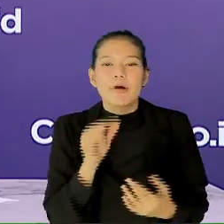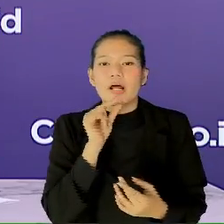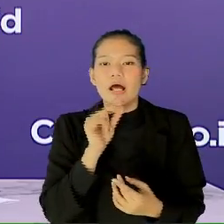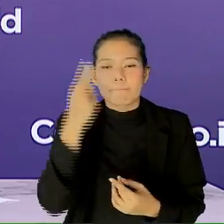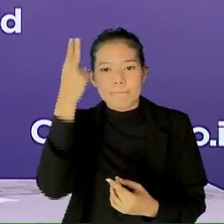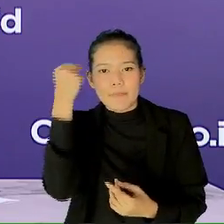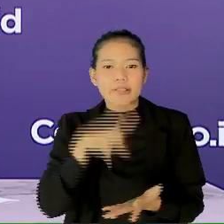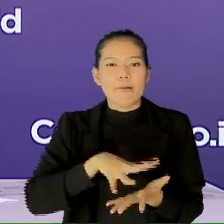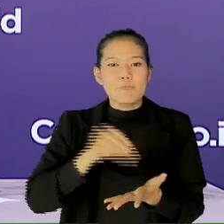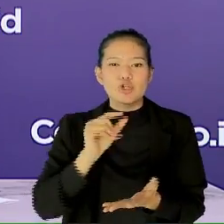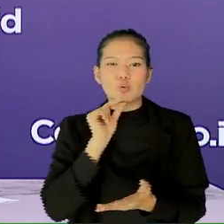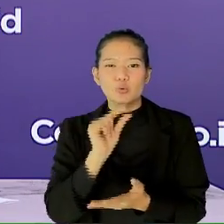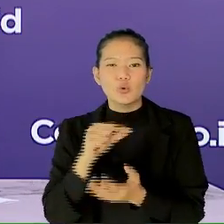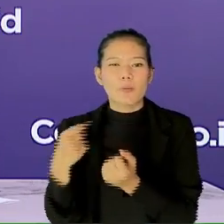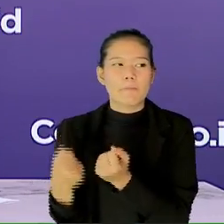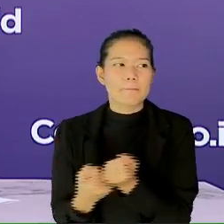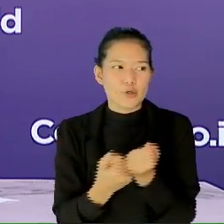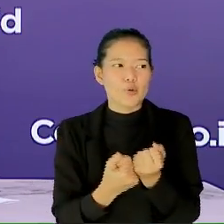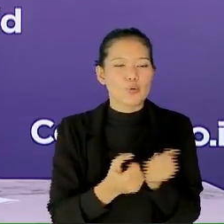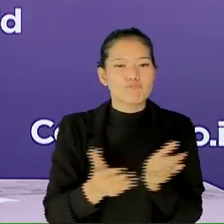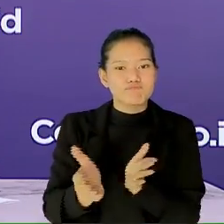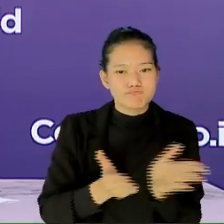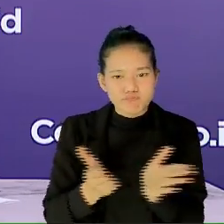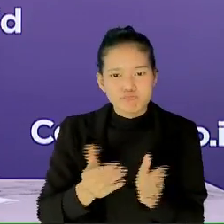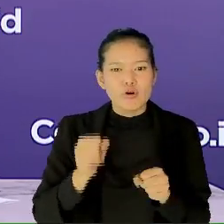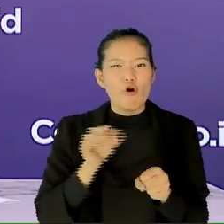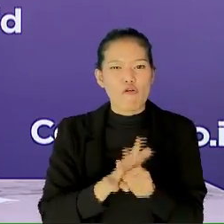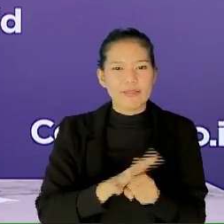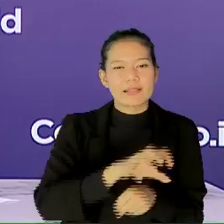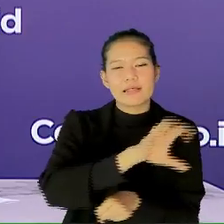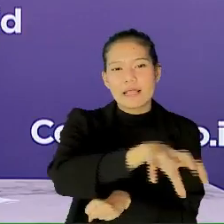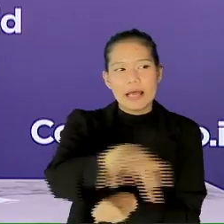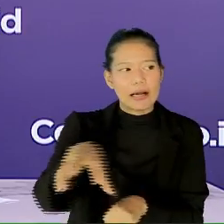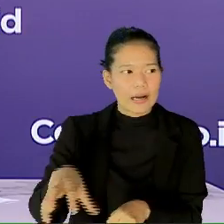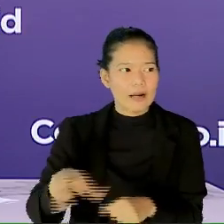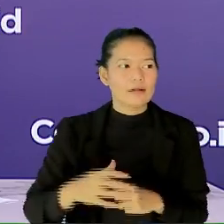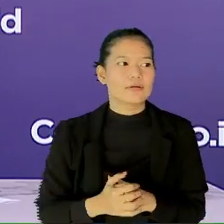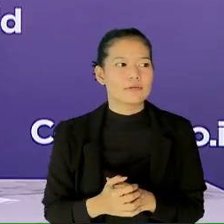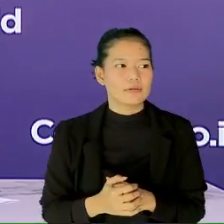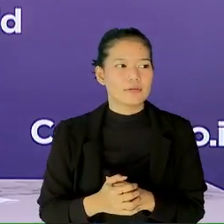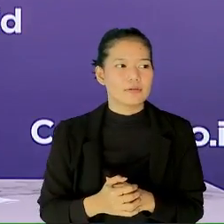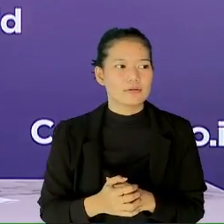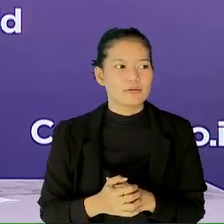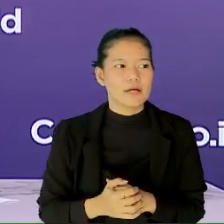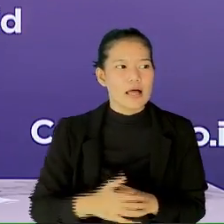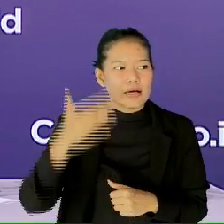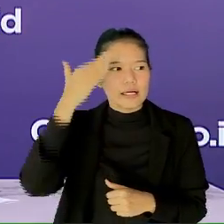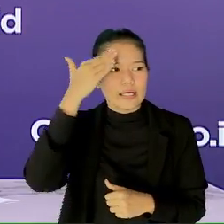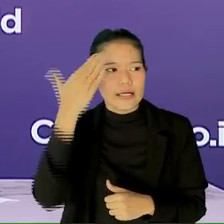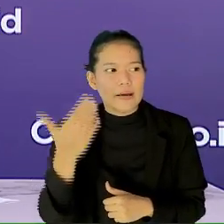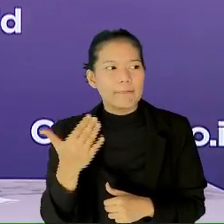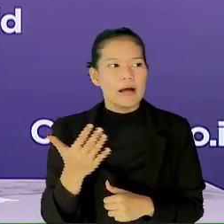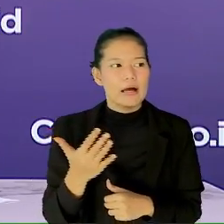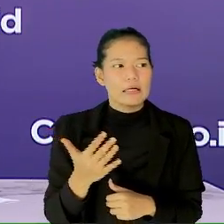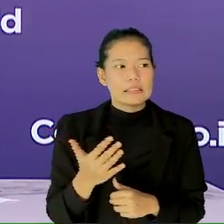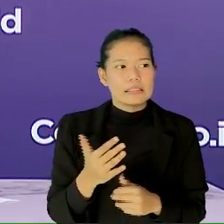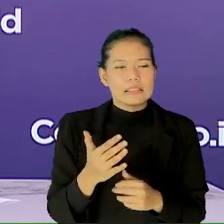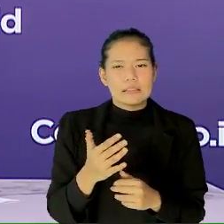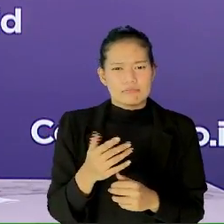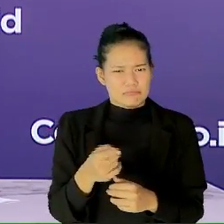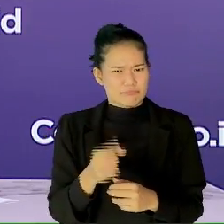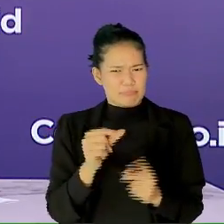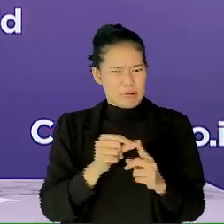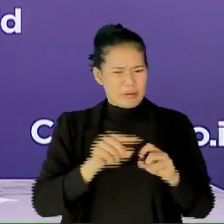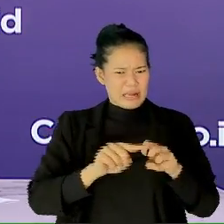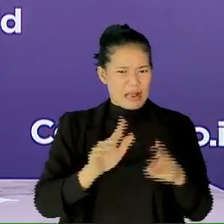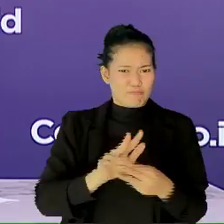cases and with fragile healthcare systems in remote areas? Why is the government now not including the number of deaths in